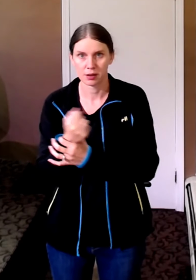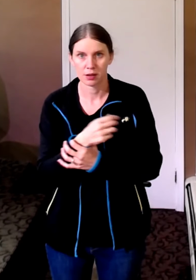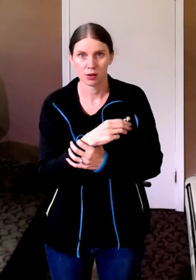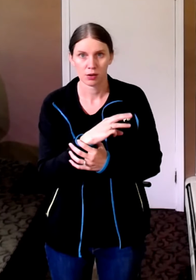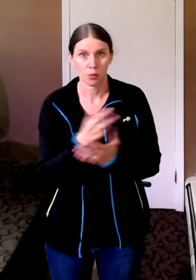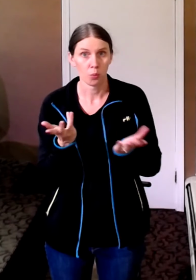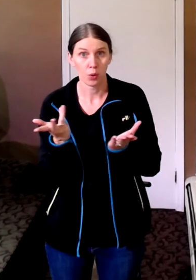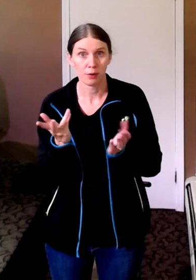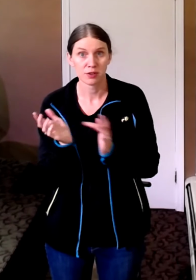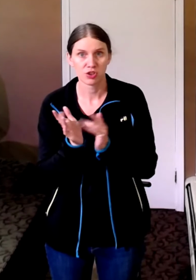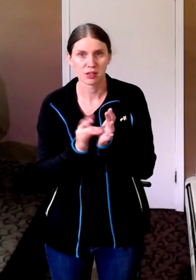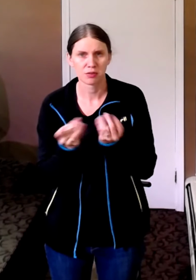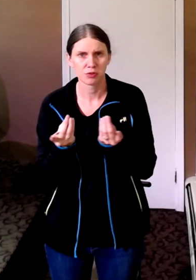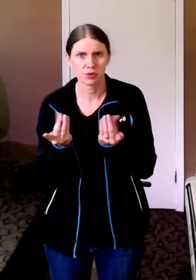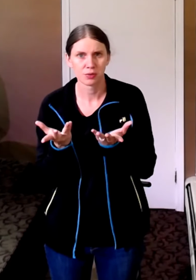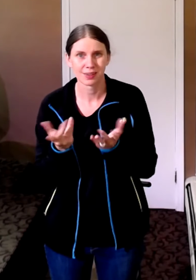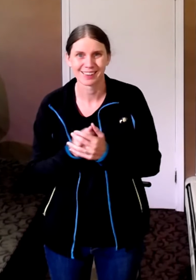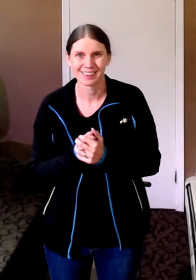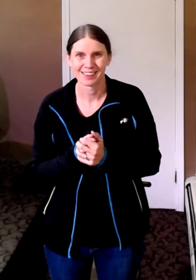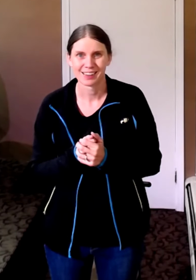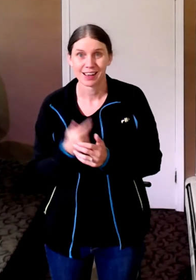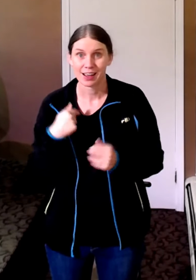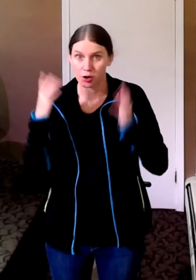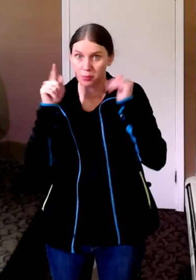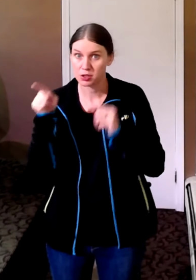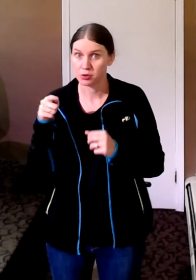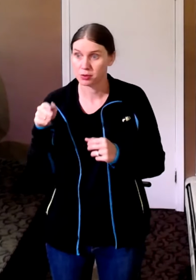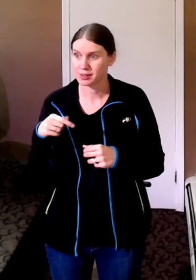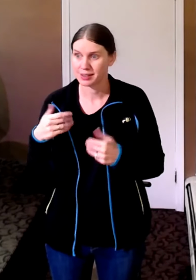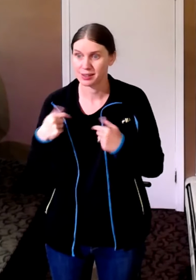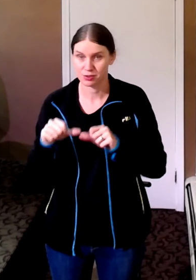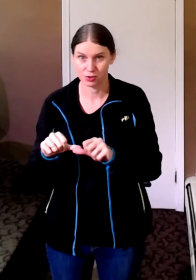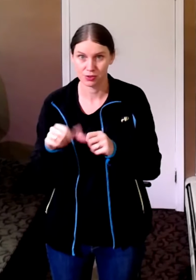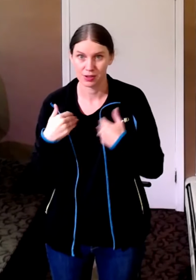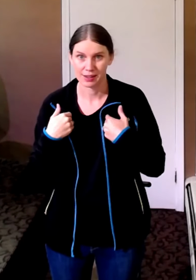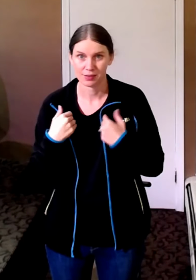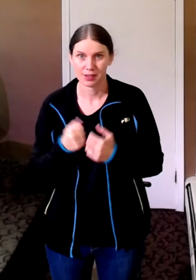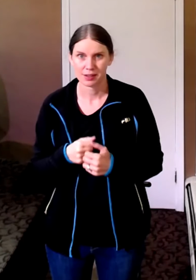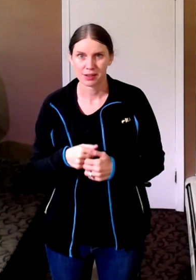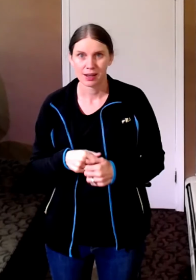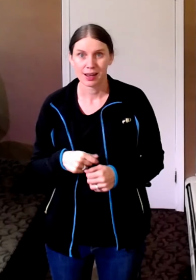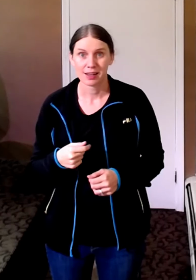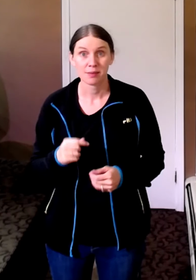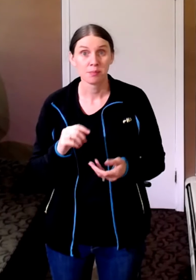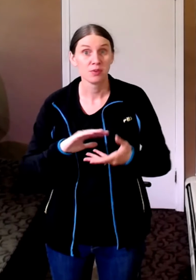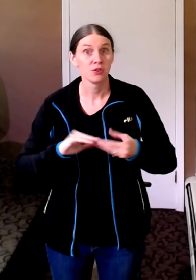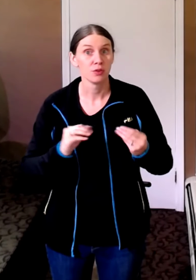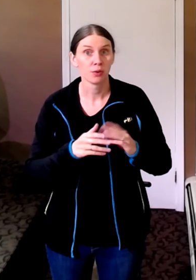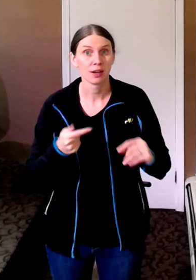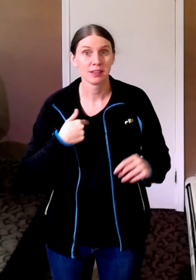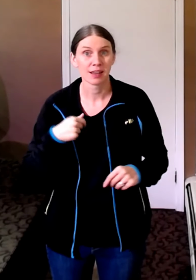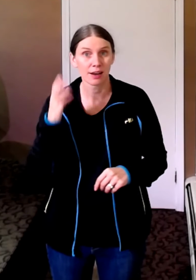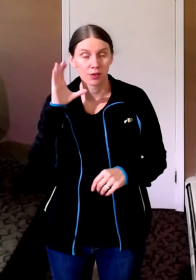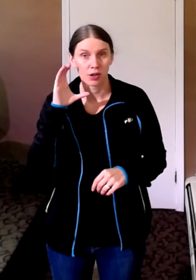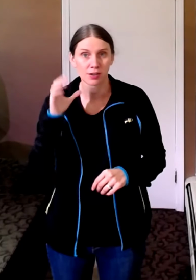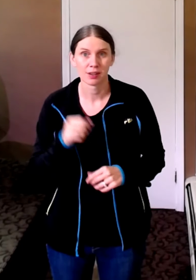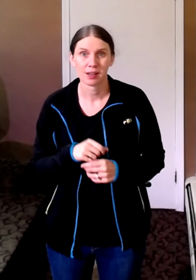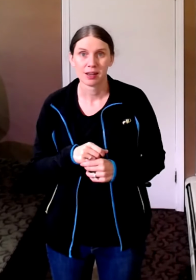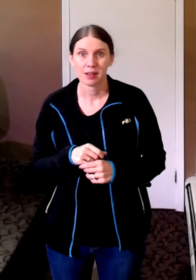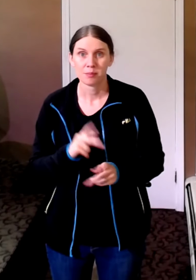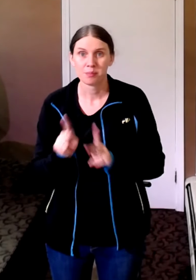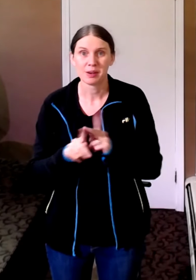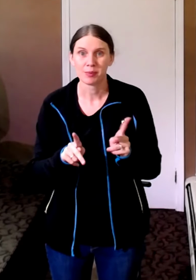Do bracelets. Some of you are still wearing them, and I've heard some reports of how that has reminded people to behave a little